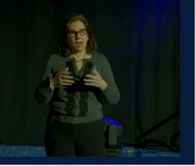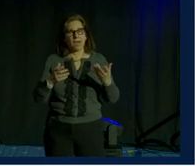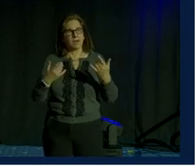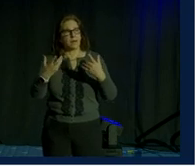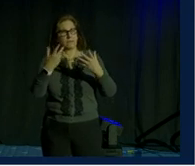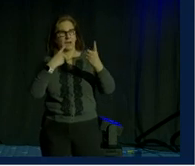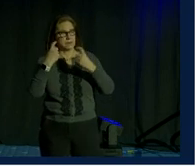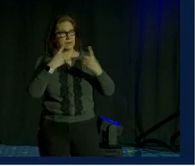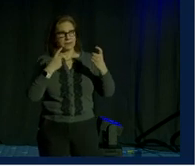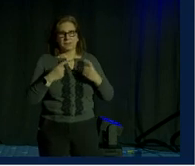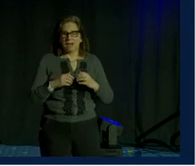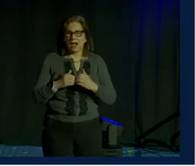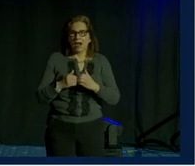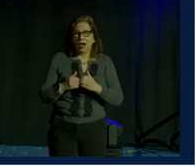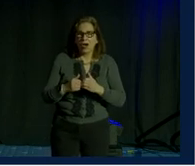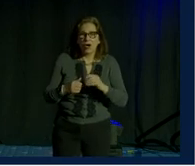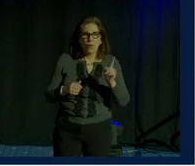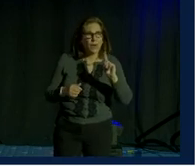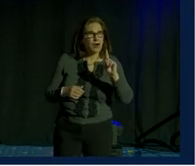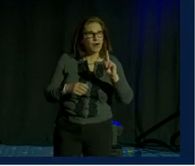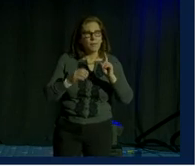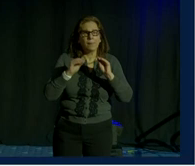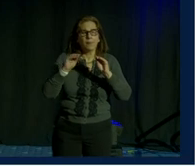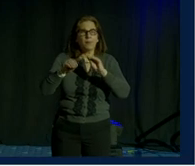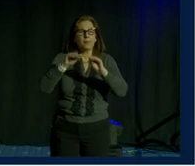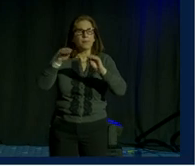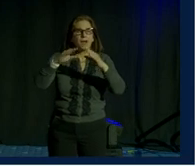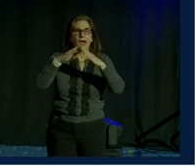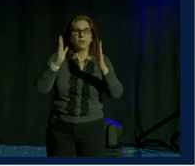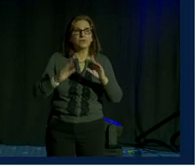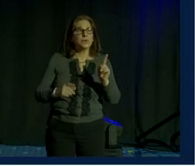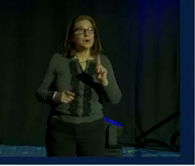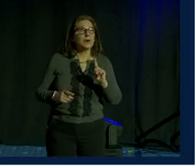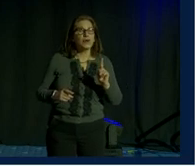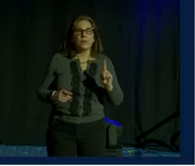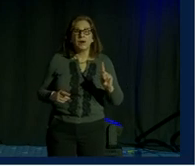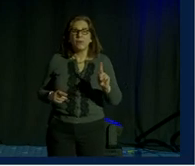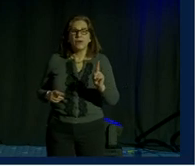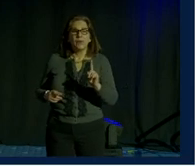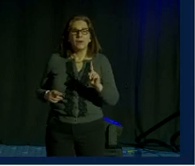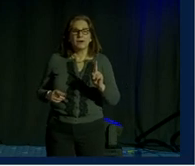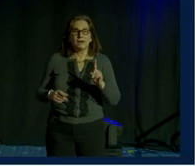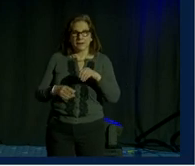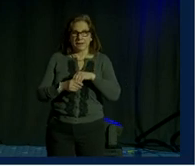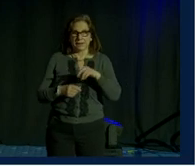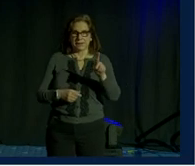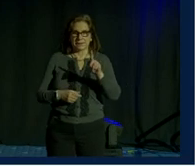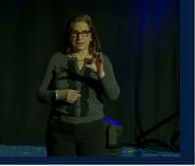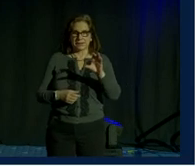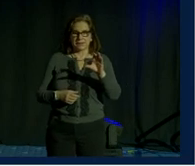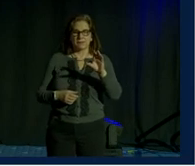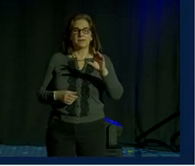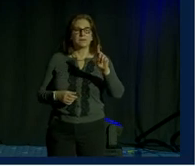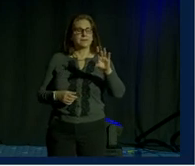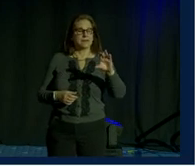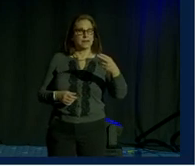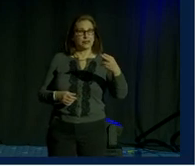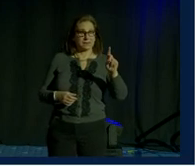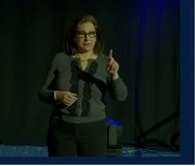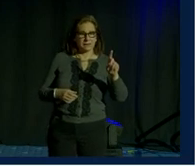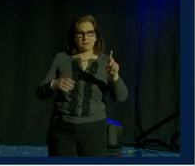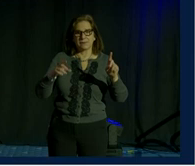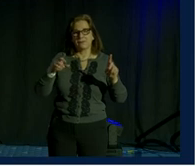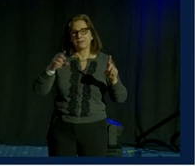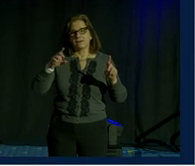these units should be. Together with DEMPED and DHCD, the Office of Planning looked across the city to see where